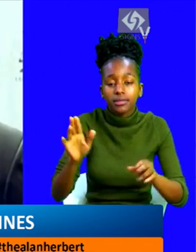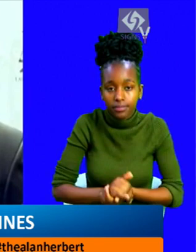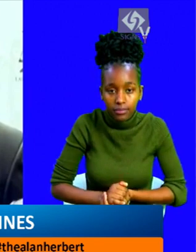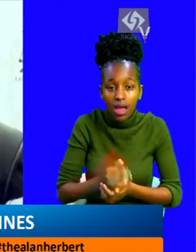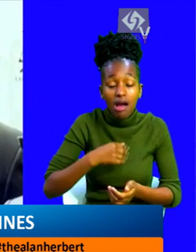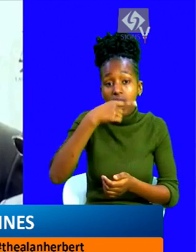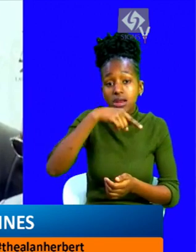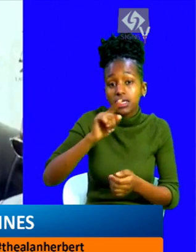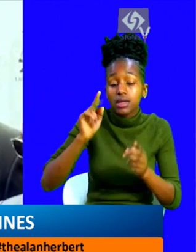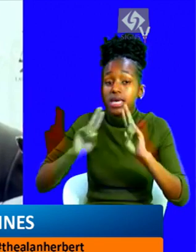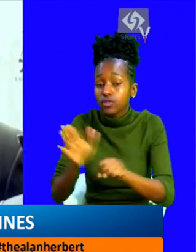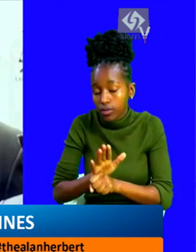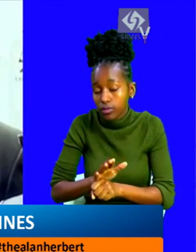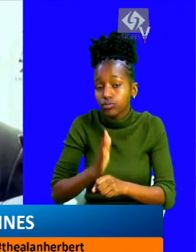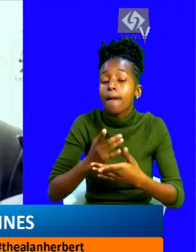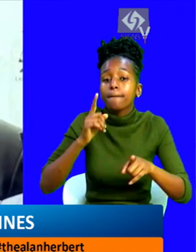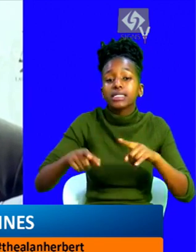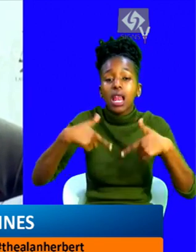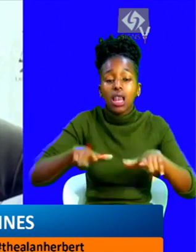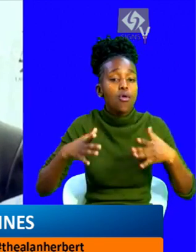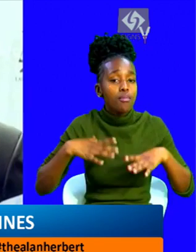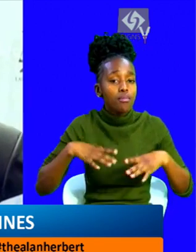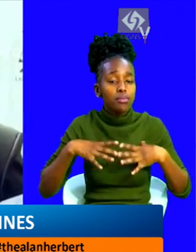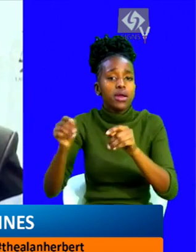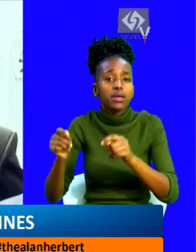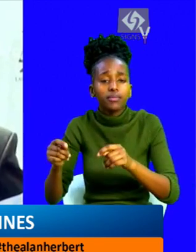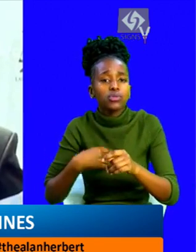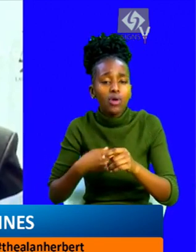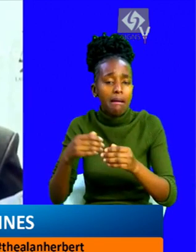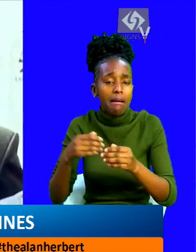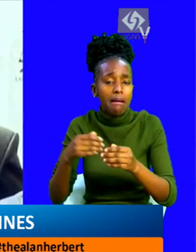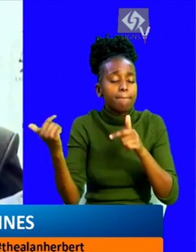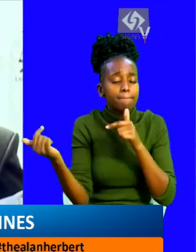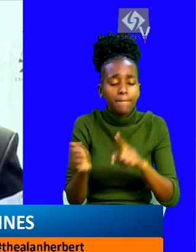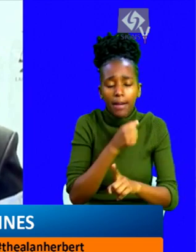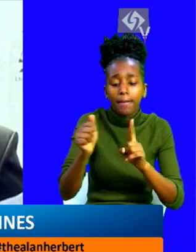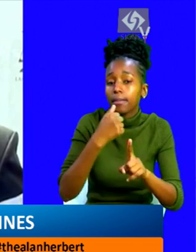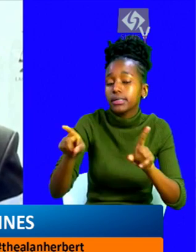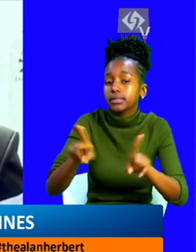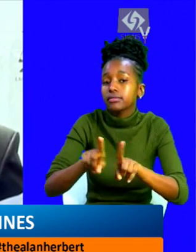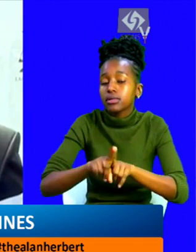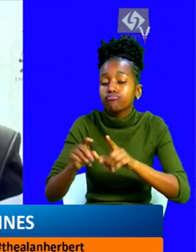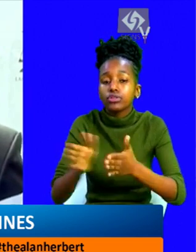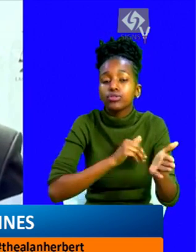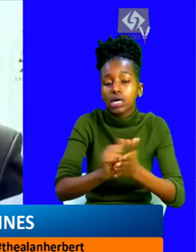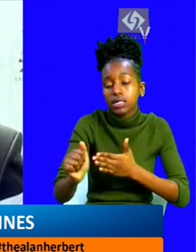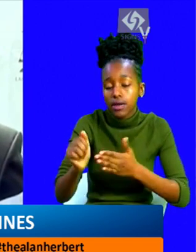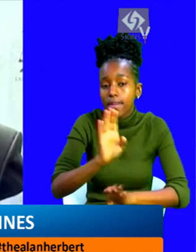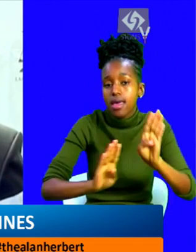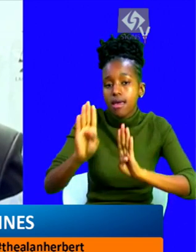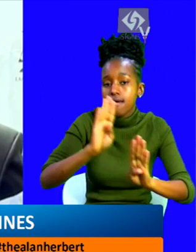religious organizations, civil societies to come together and answer the call for